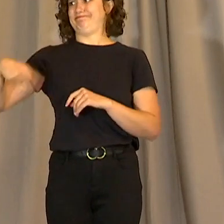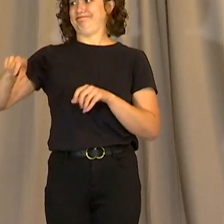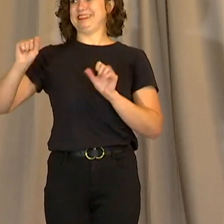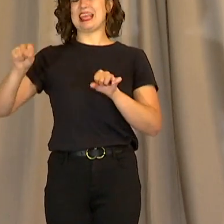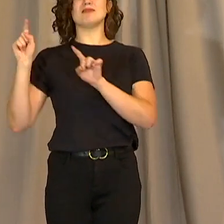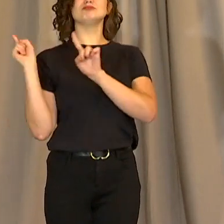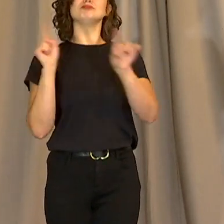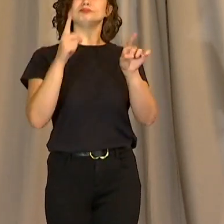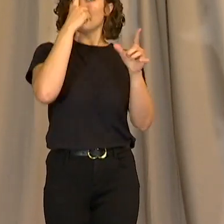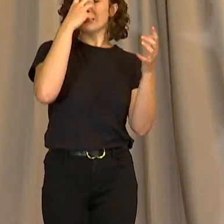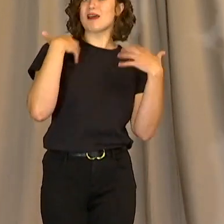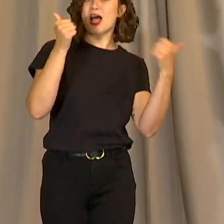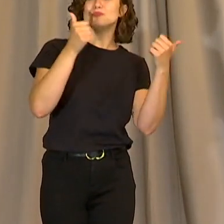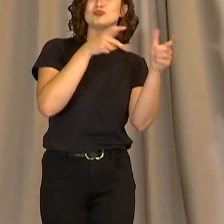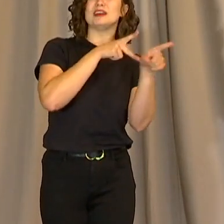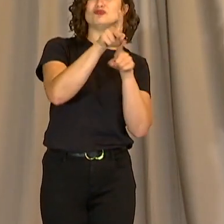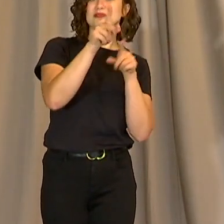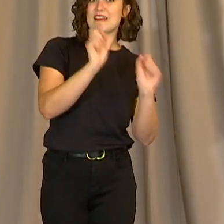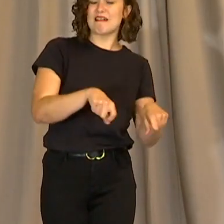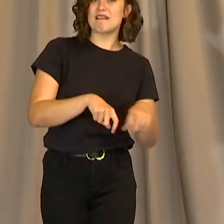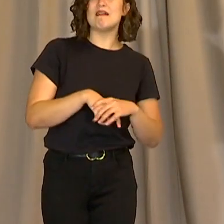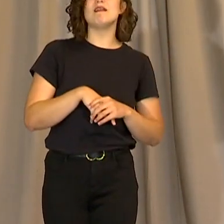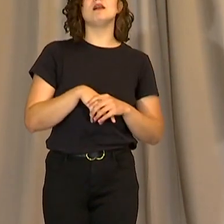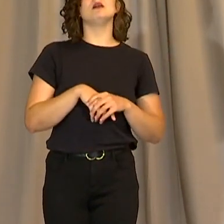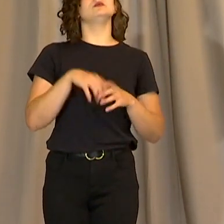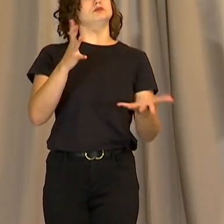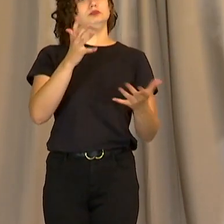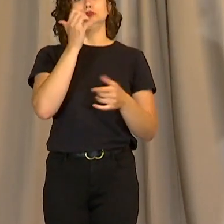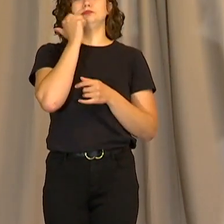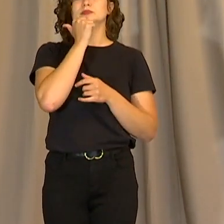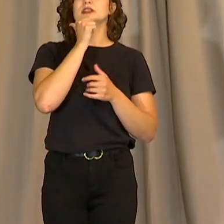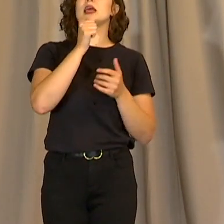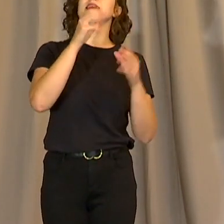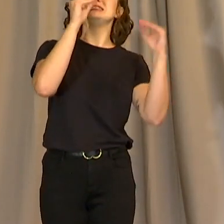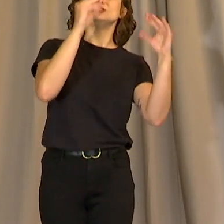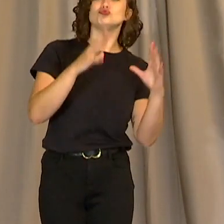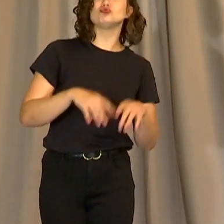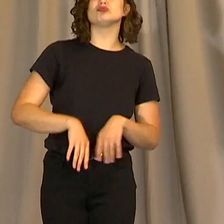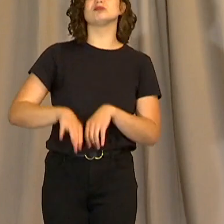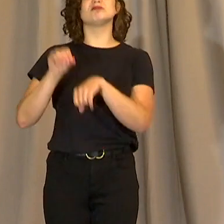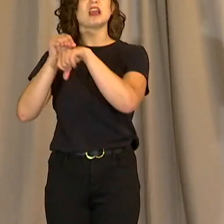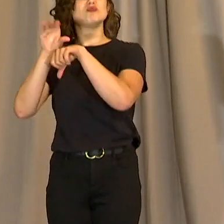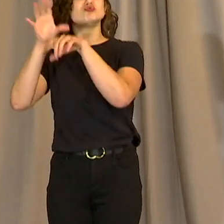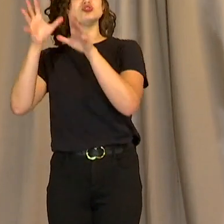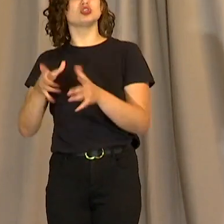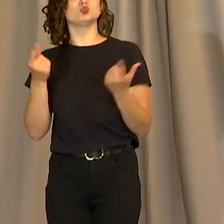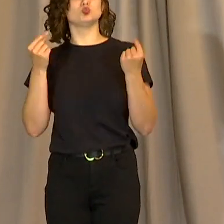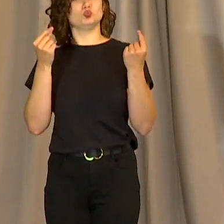day, our teachers, our counselors are helping families to